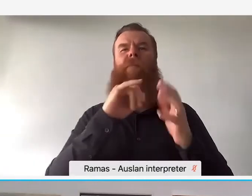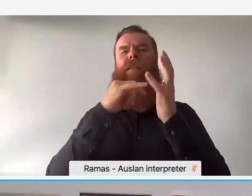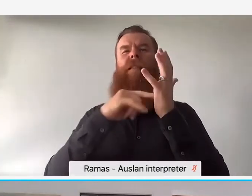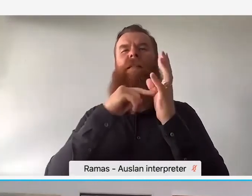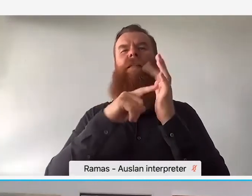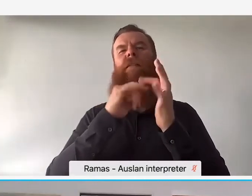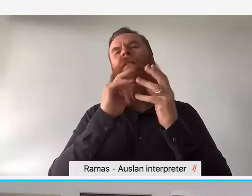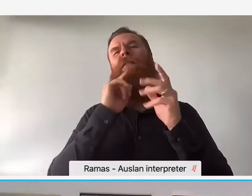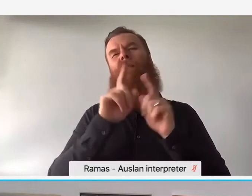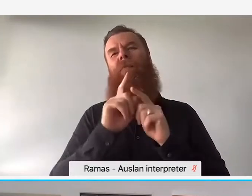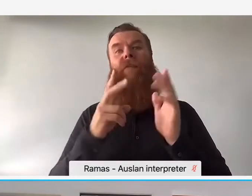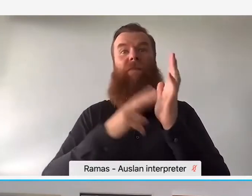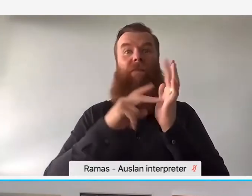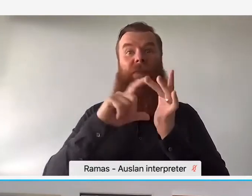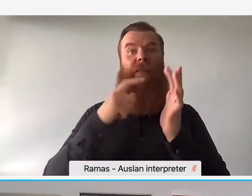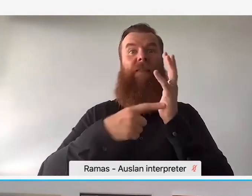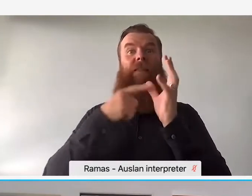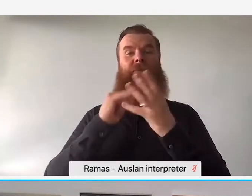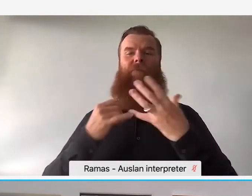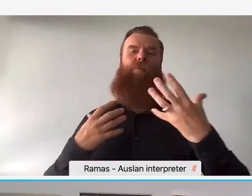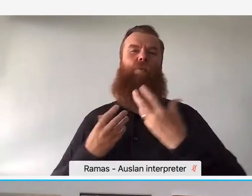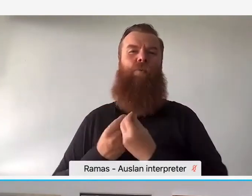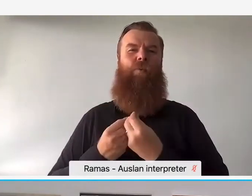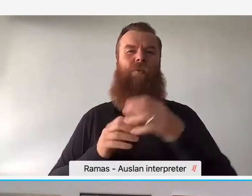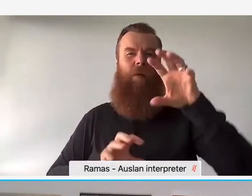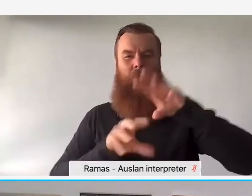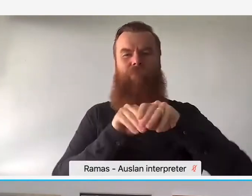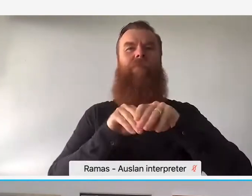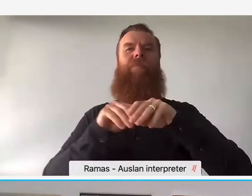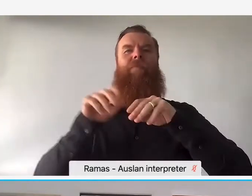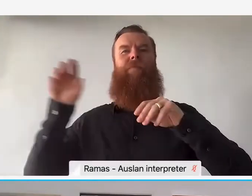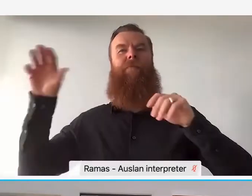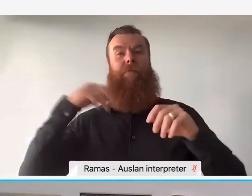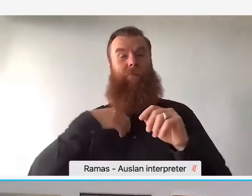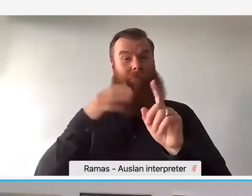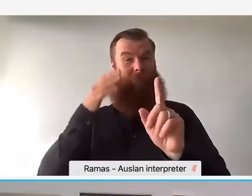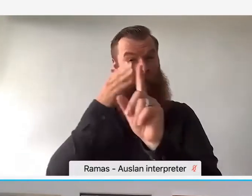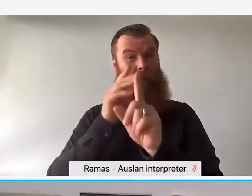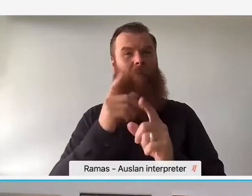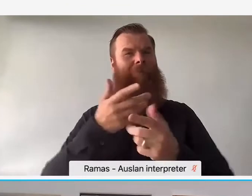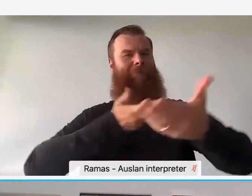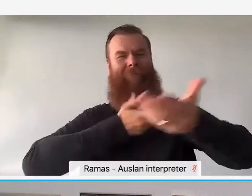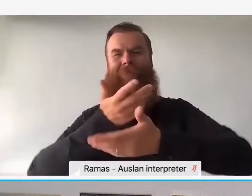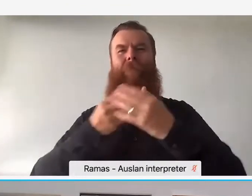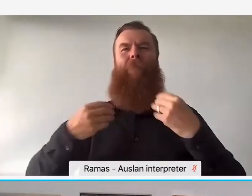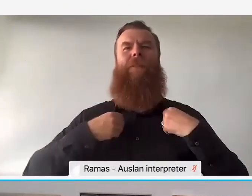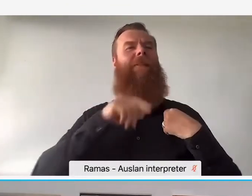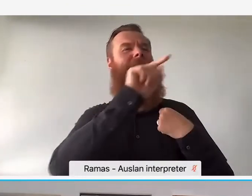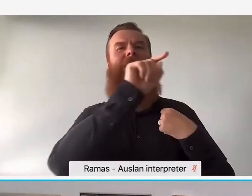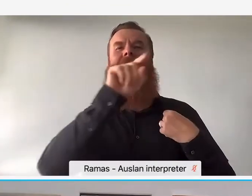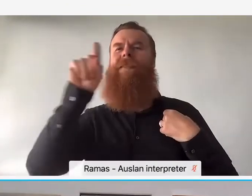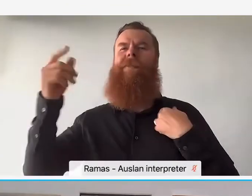Tasmania. So basically our aim is to engage with businesses and also